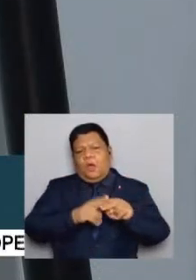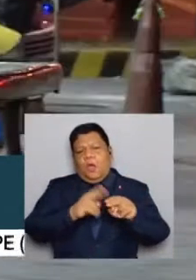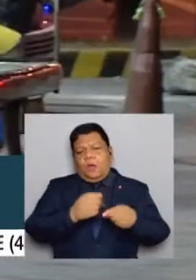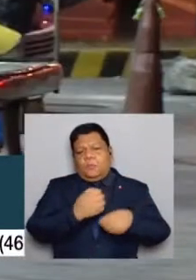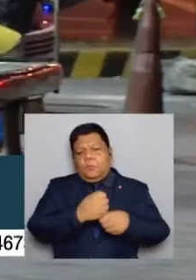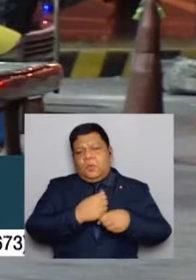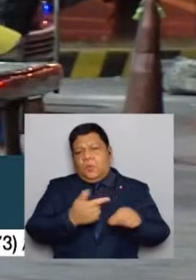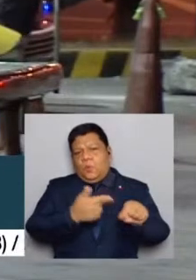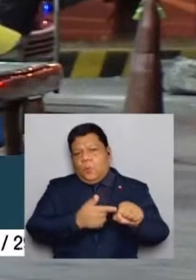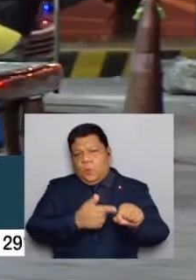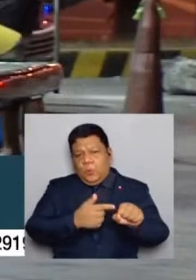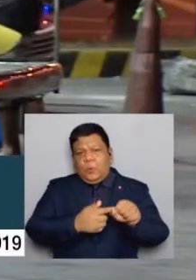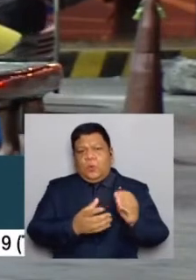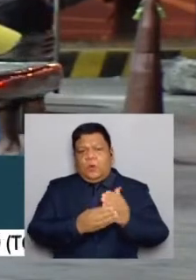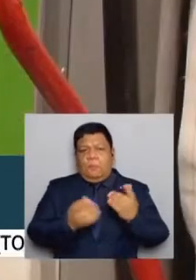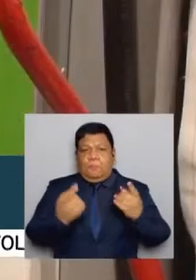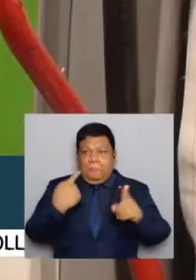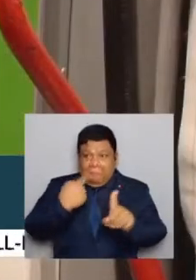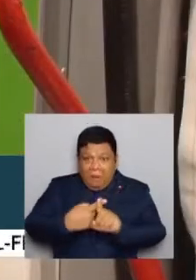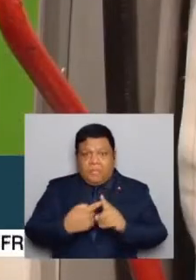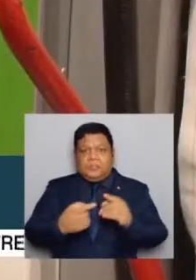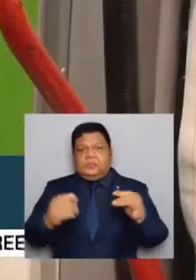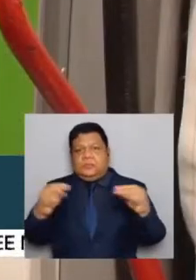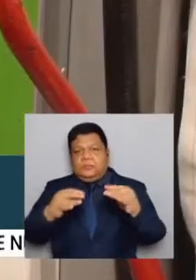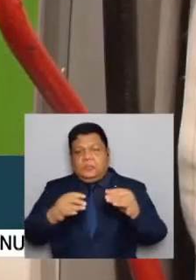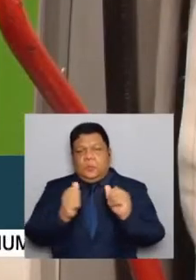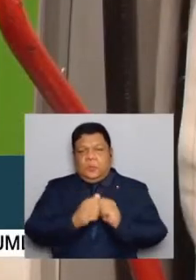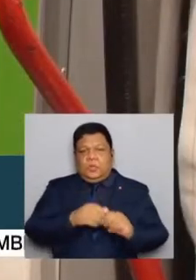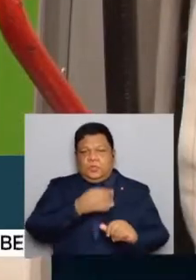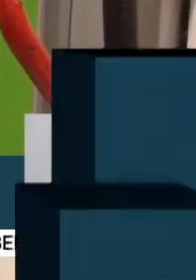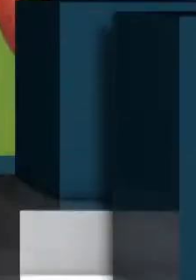inventory, and the ongoing conflict between Russia and Ukraine.